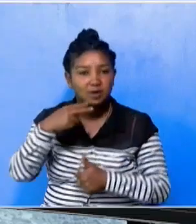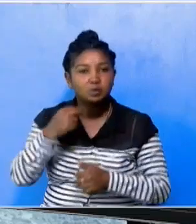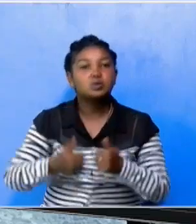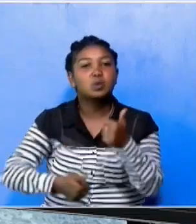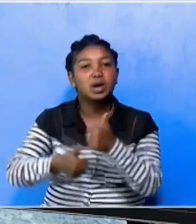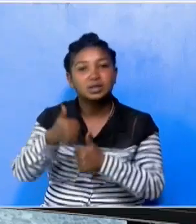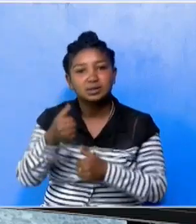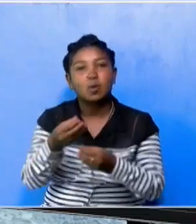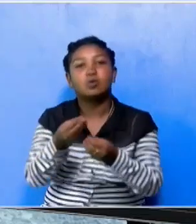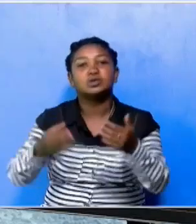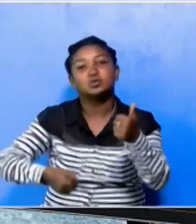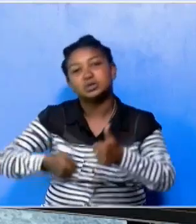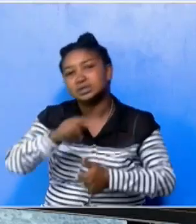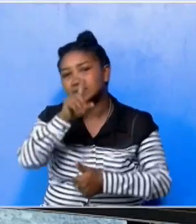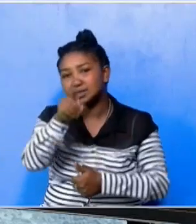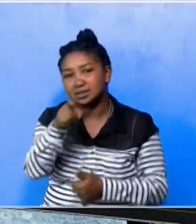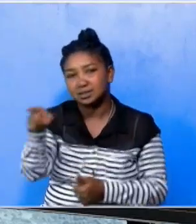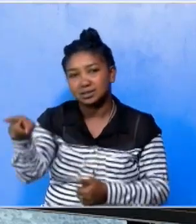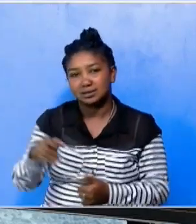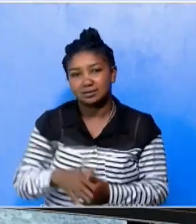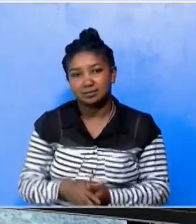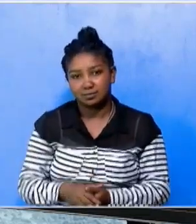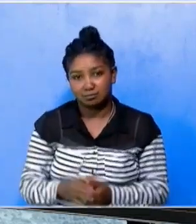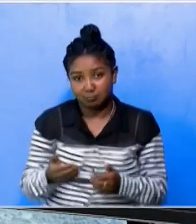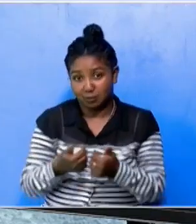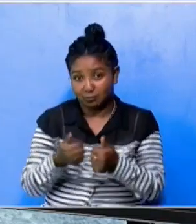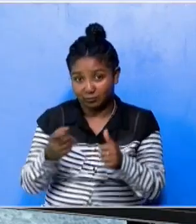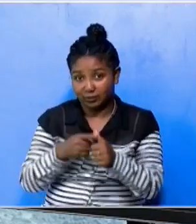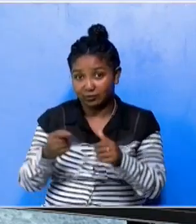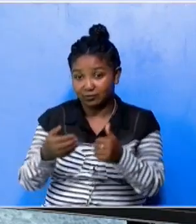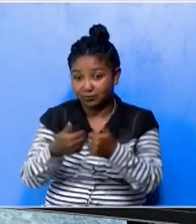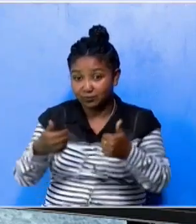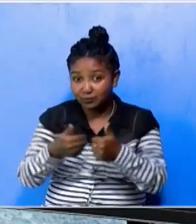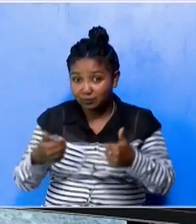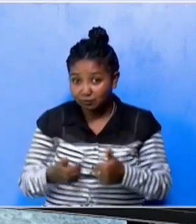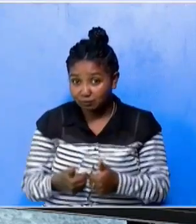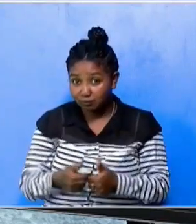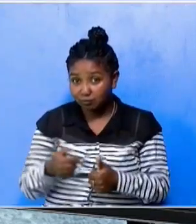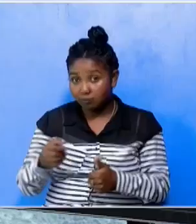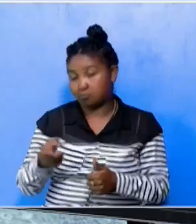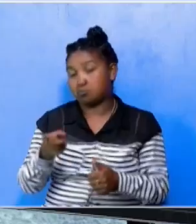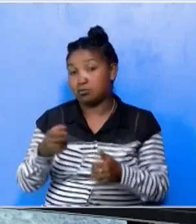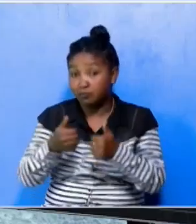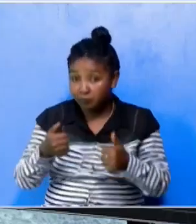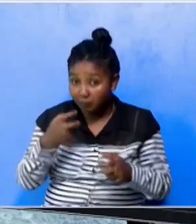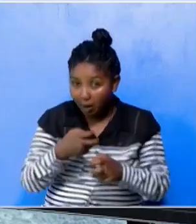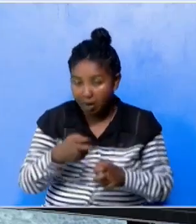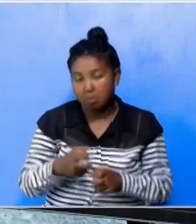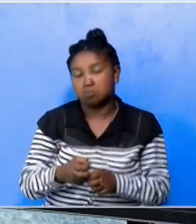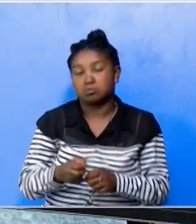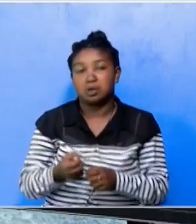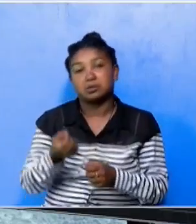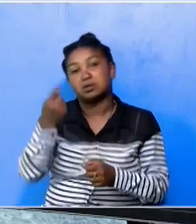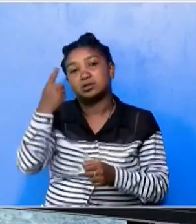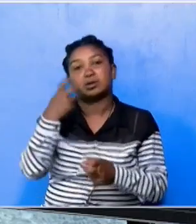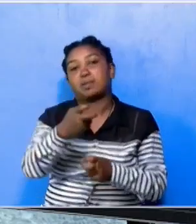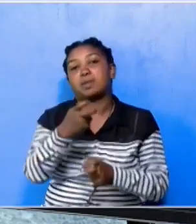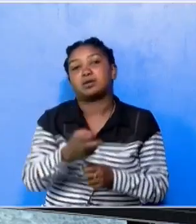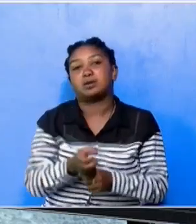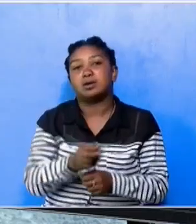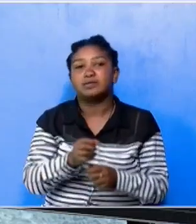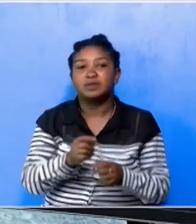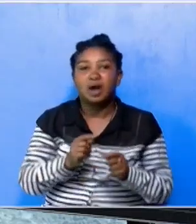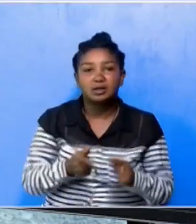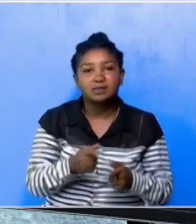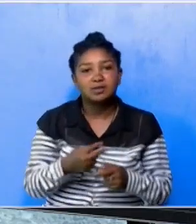Which one is the object? We have to identify them, unless it's very difficult to understand what active voice